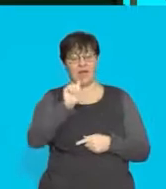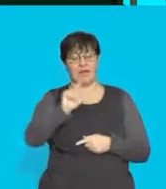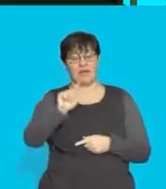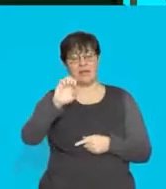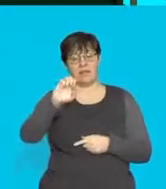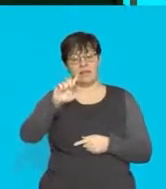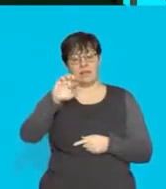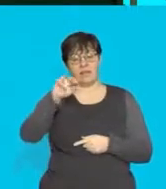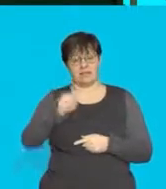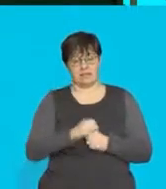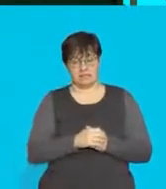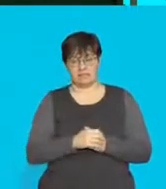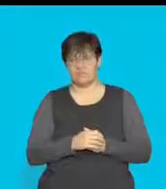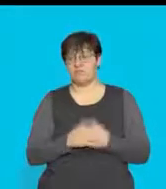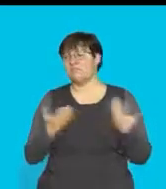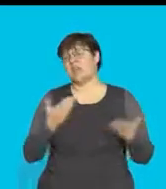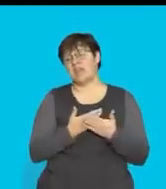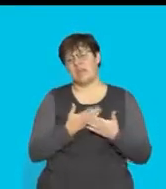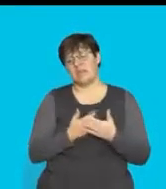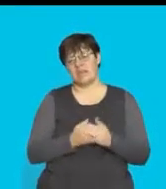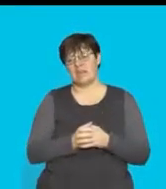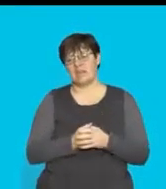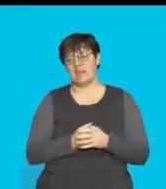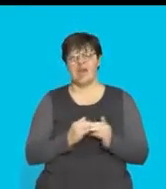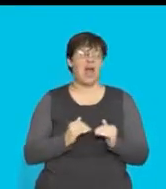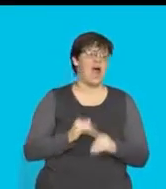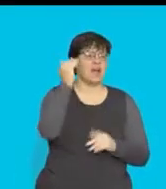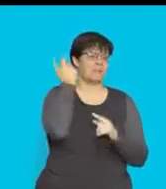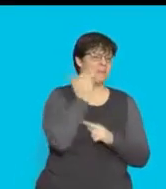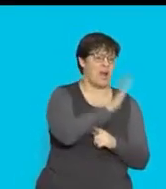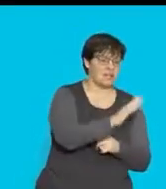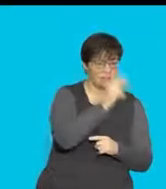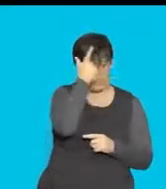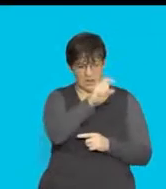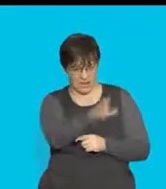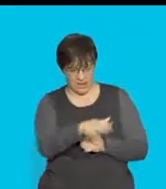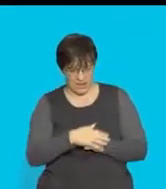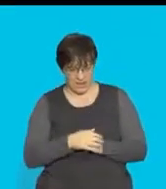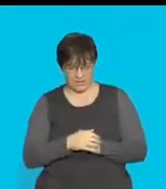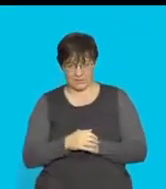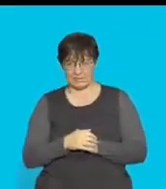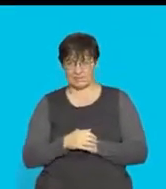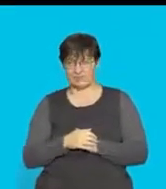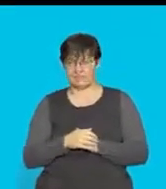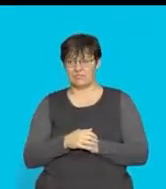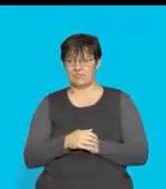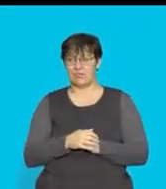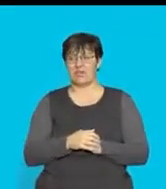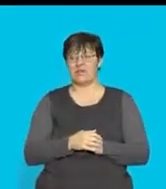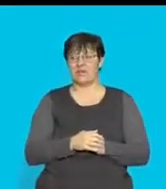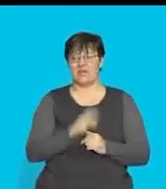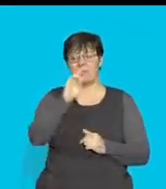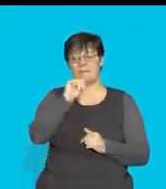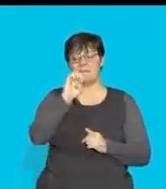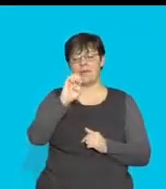alleles. So alleles can be represented for the height in plants, which you guys are familiar with when we looked at